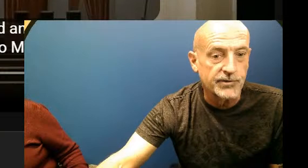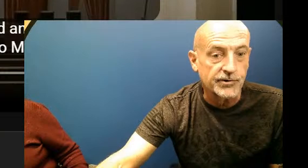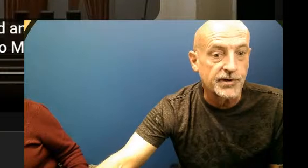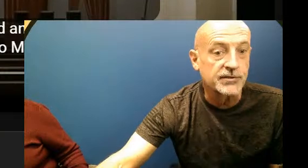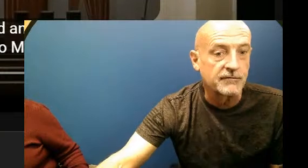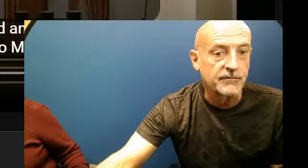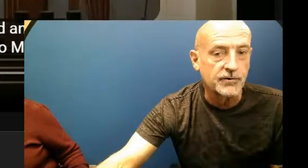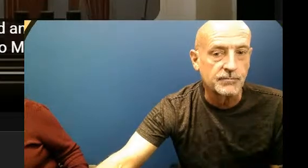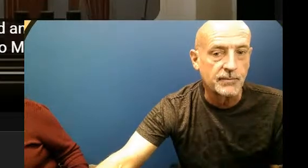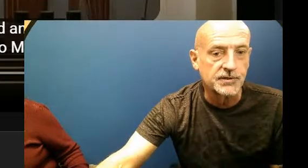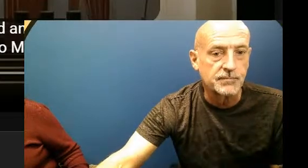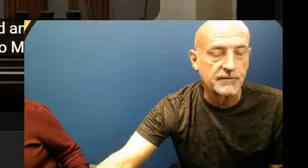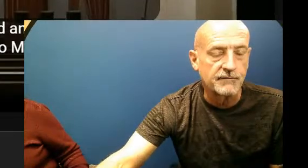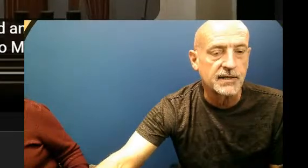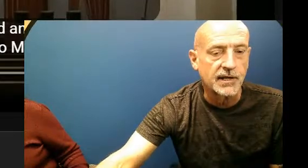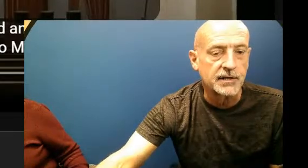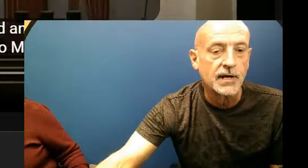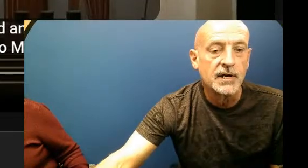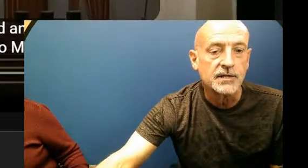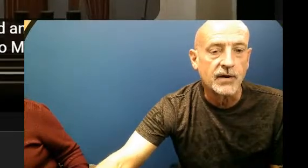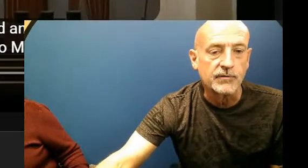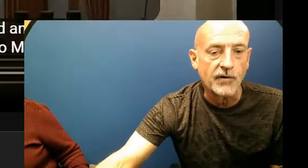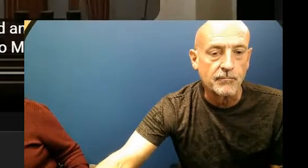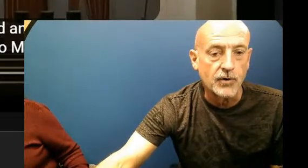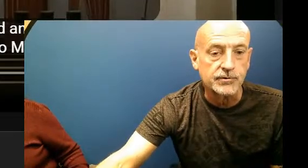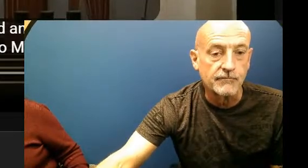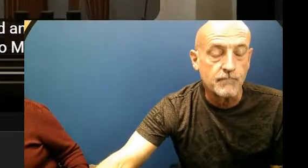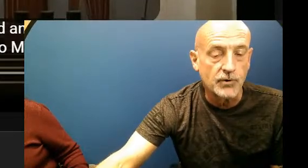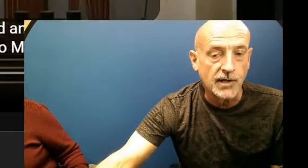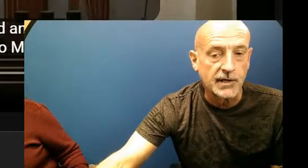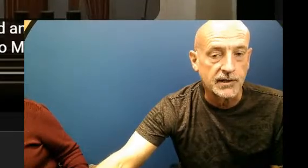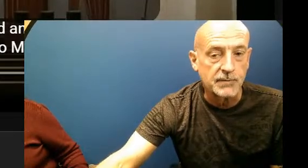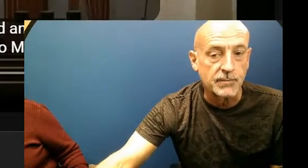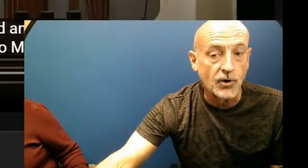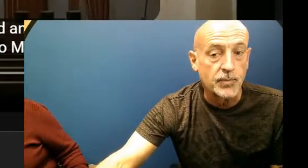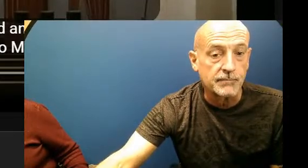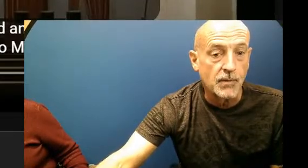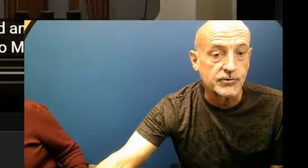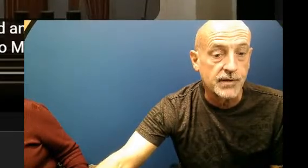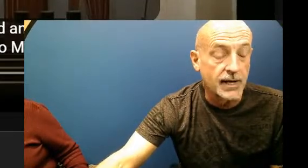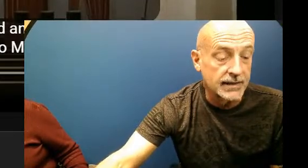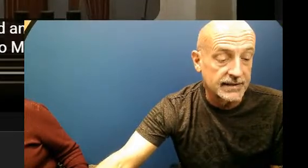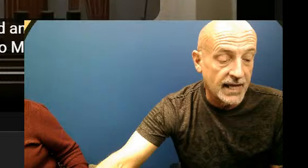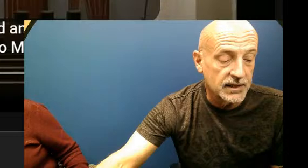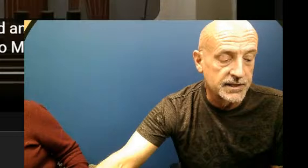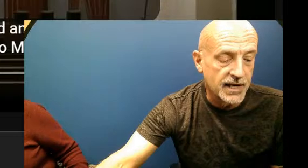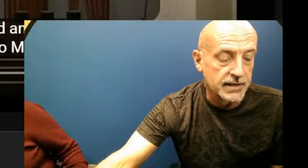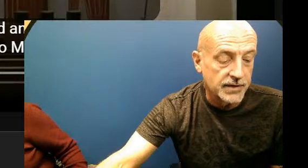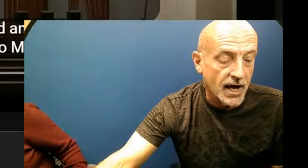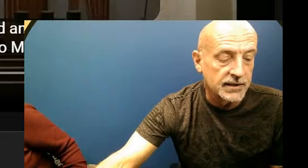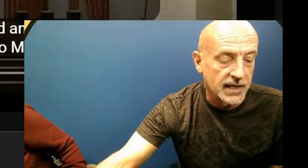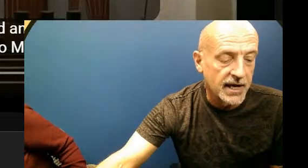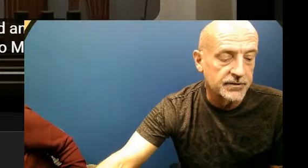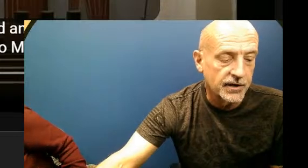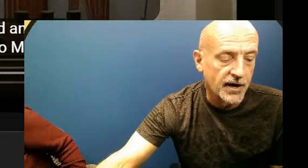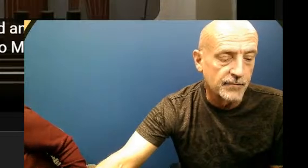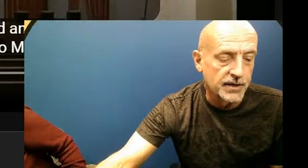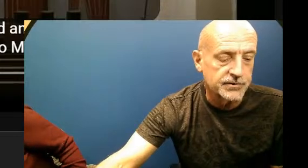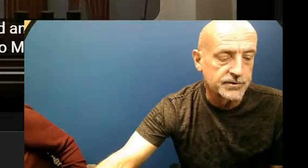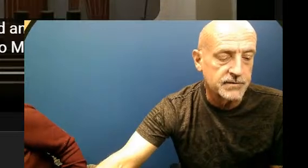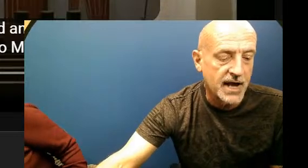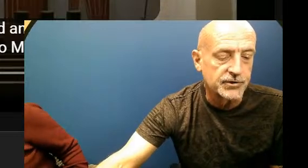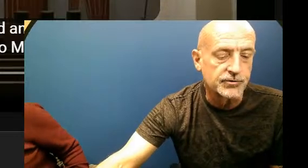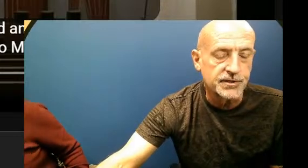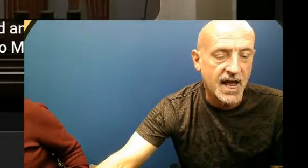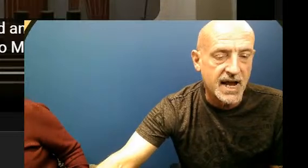about whether or not that First Amendment is being violated, they would most likely keep it open, and most likely not let the